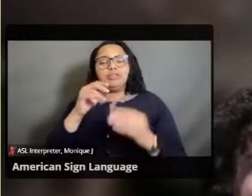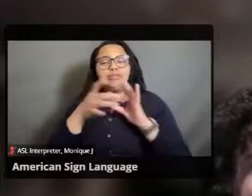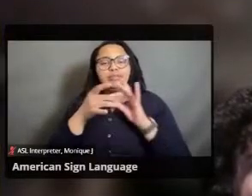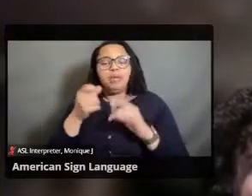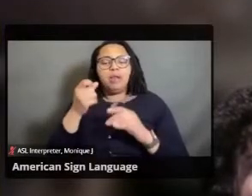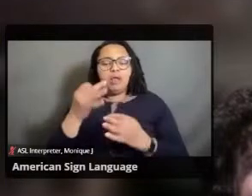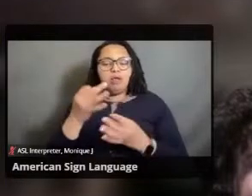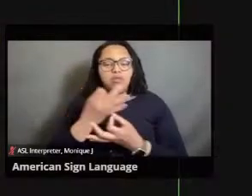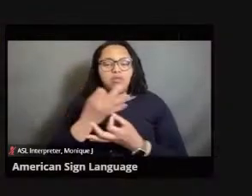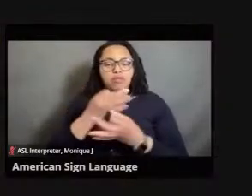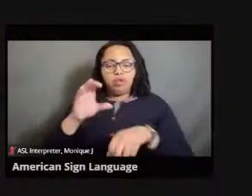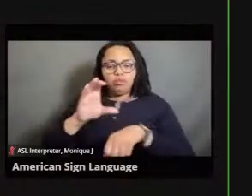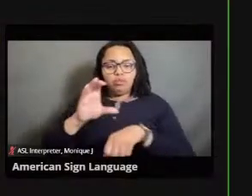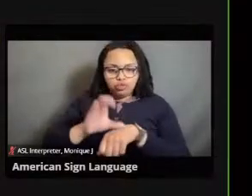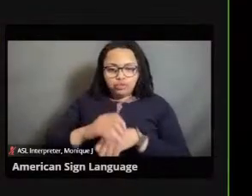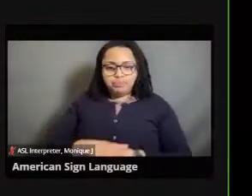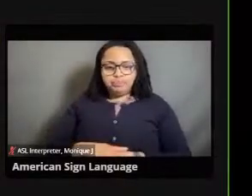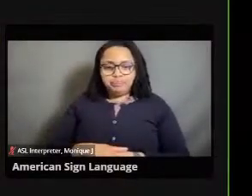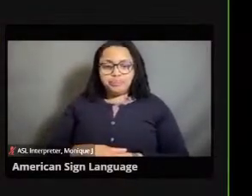Thanks, Tony.